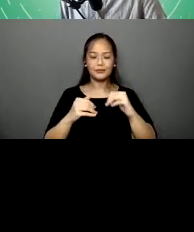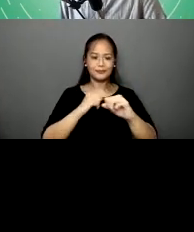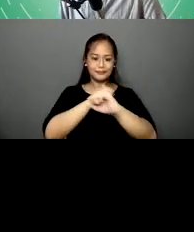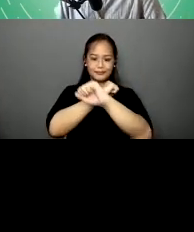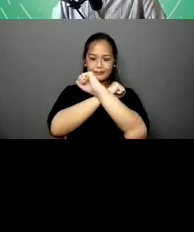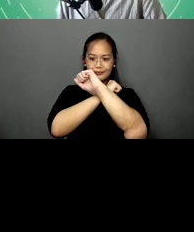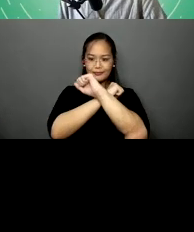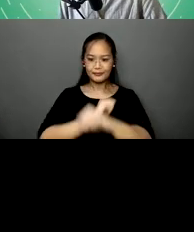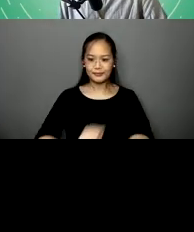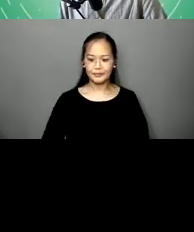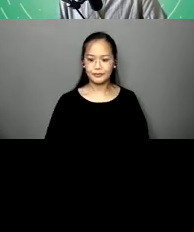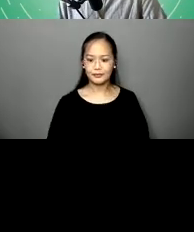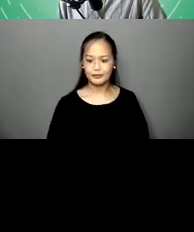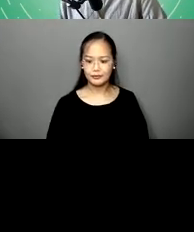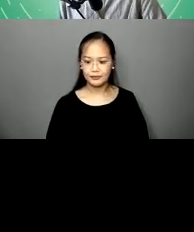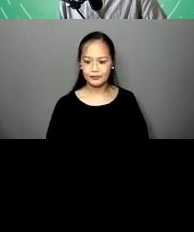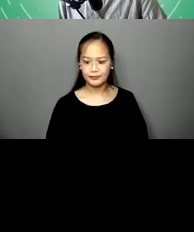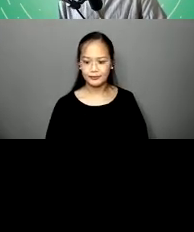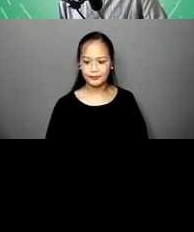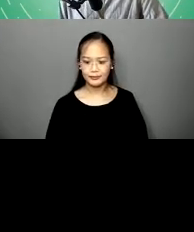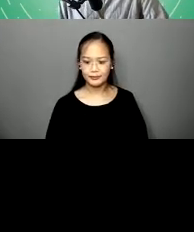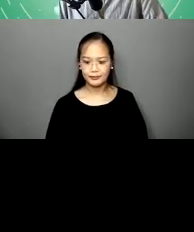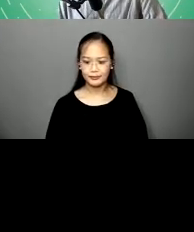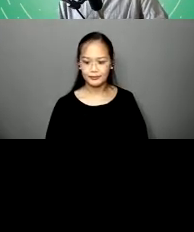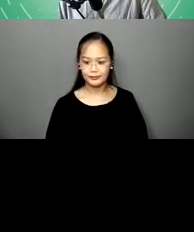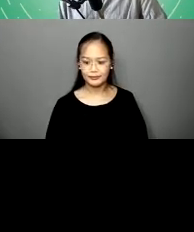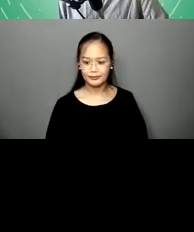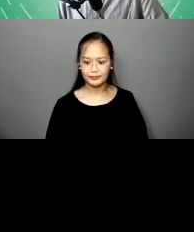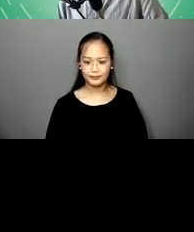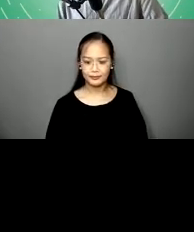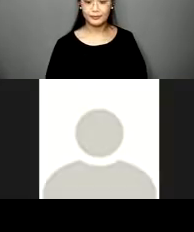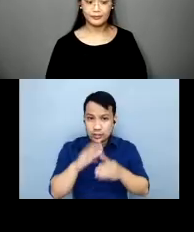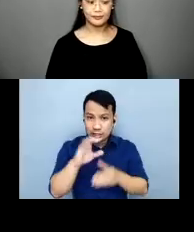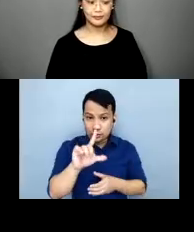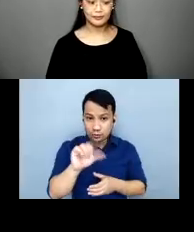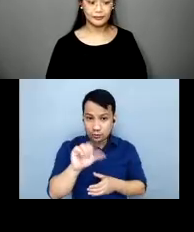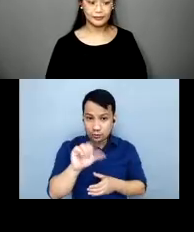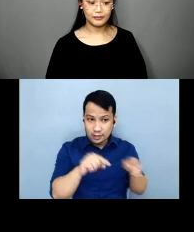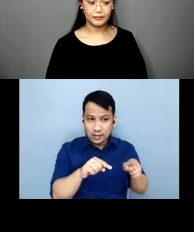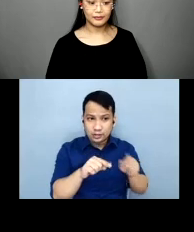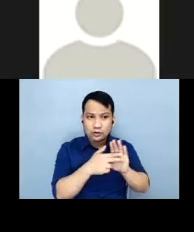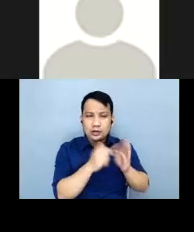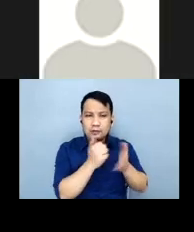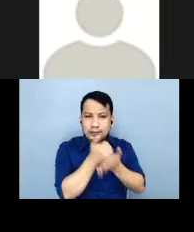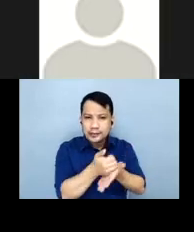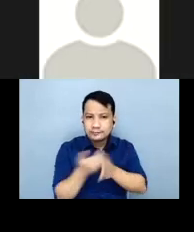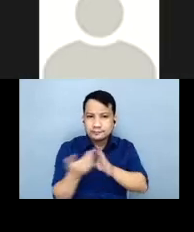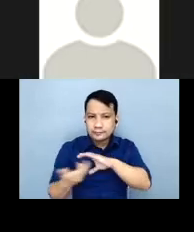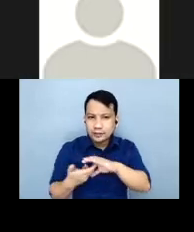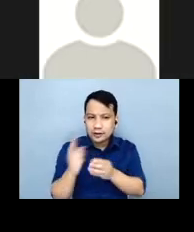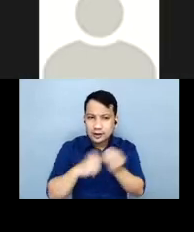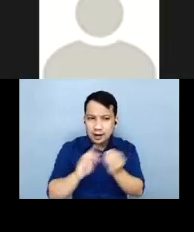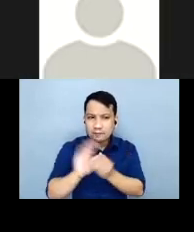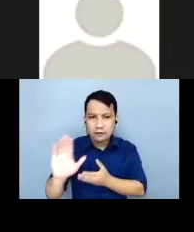they help in us deciding as consumers how well a product is adhering to sustainability. And at the same time, in terms